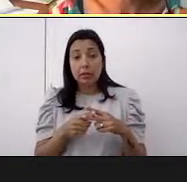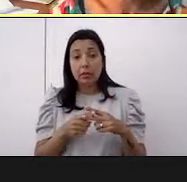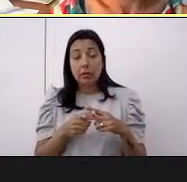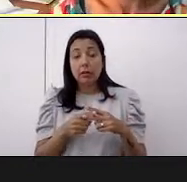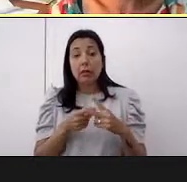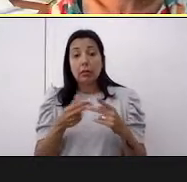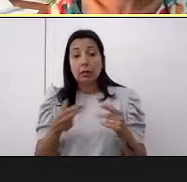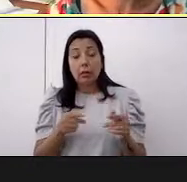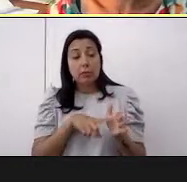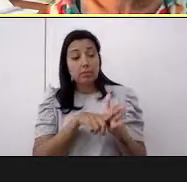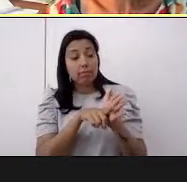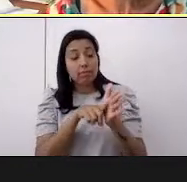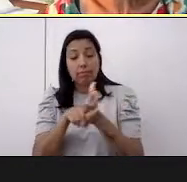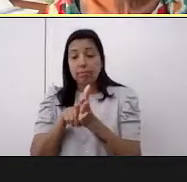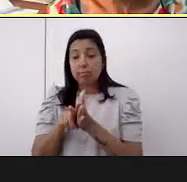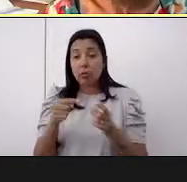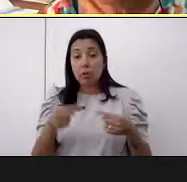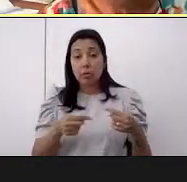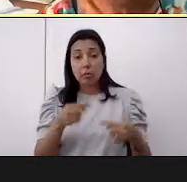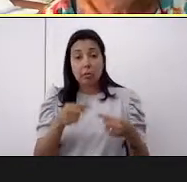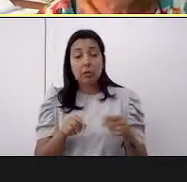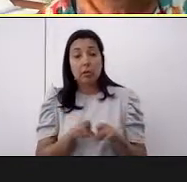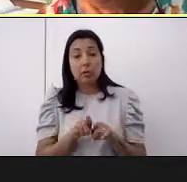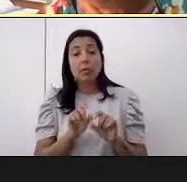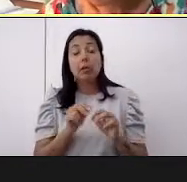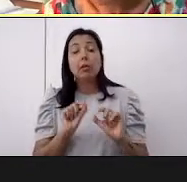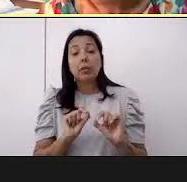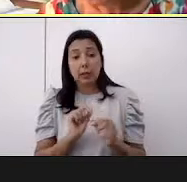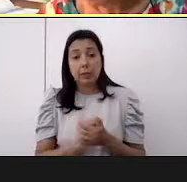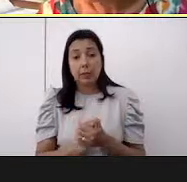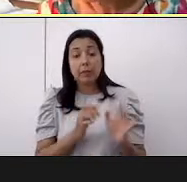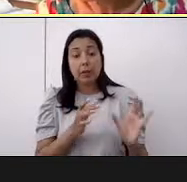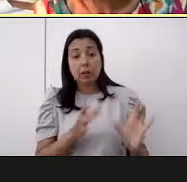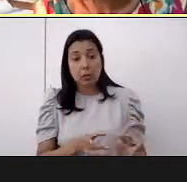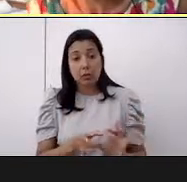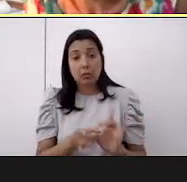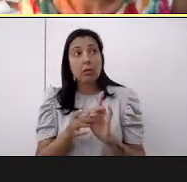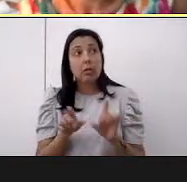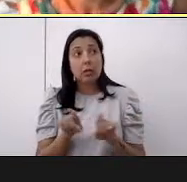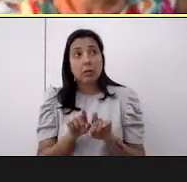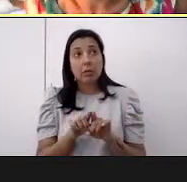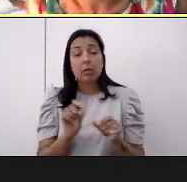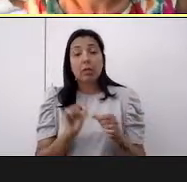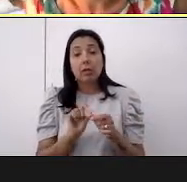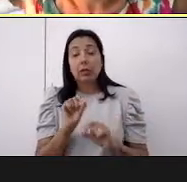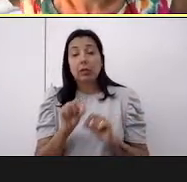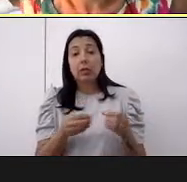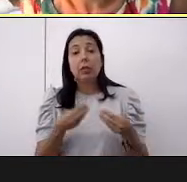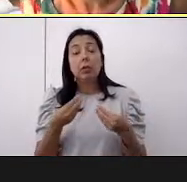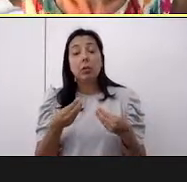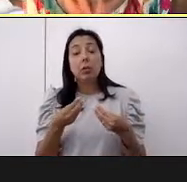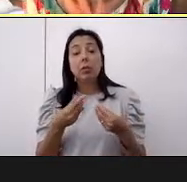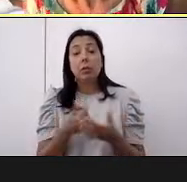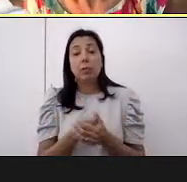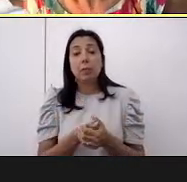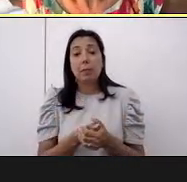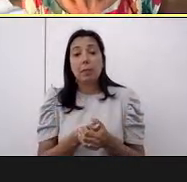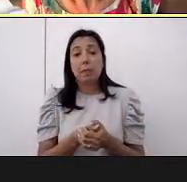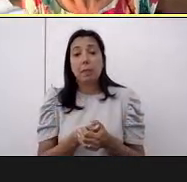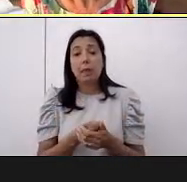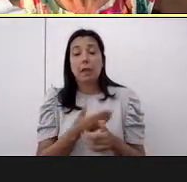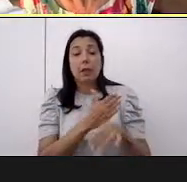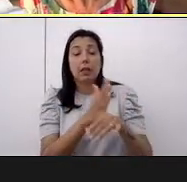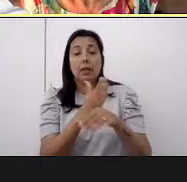tools. They also provide modules of capacity building for civil servants, etc. And through